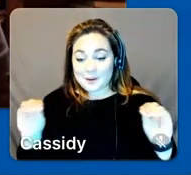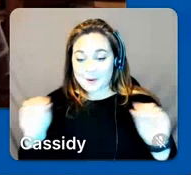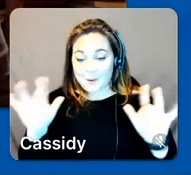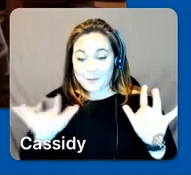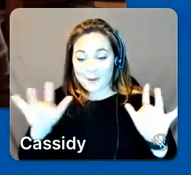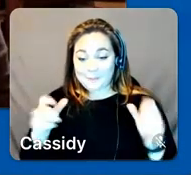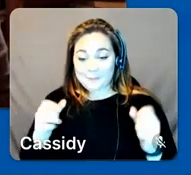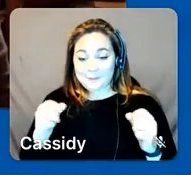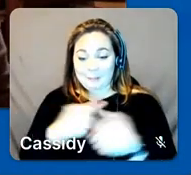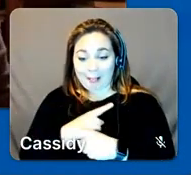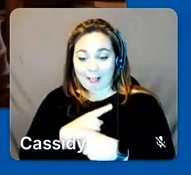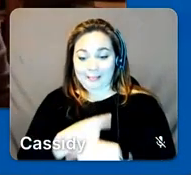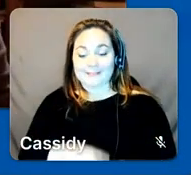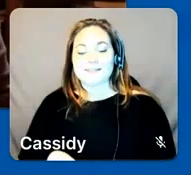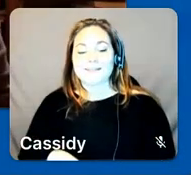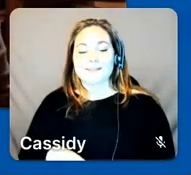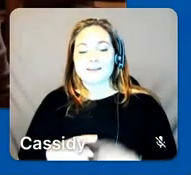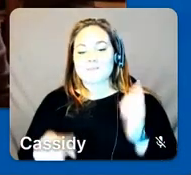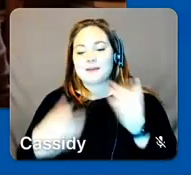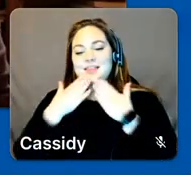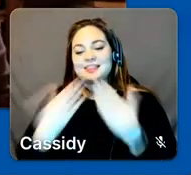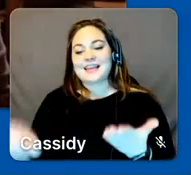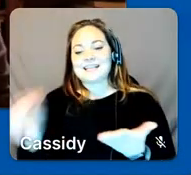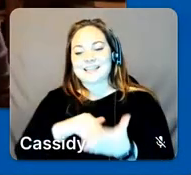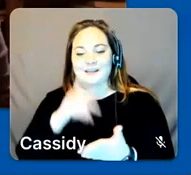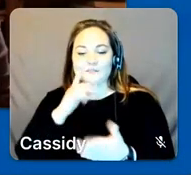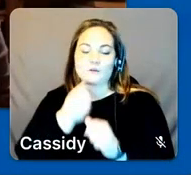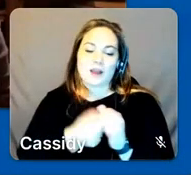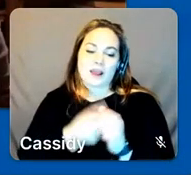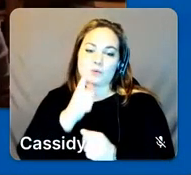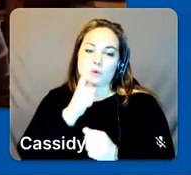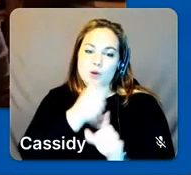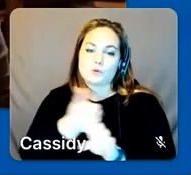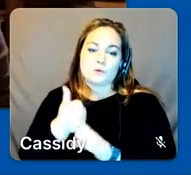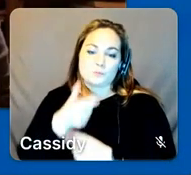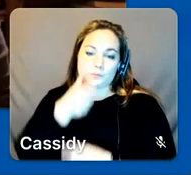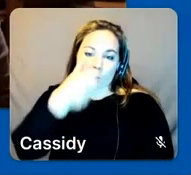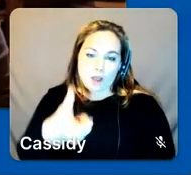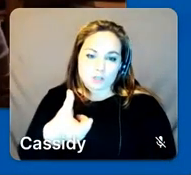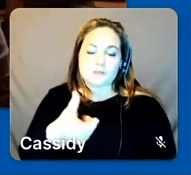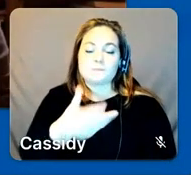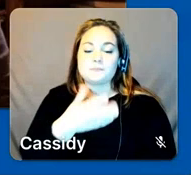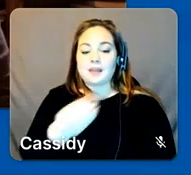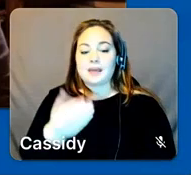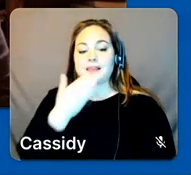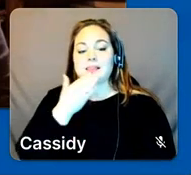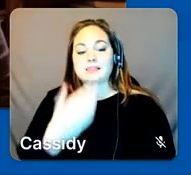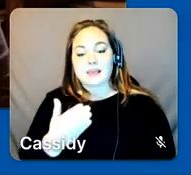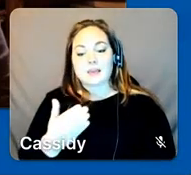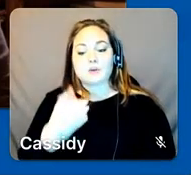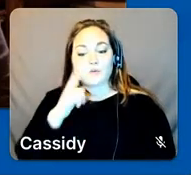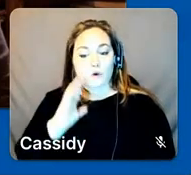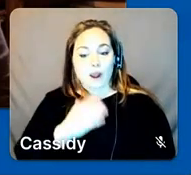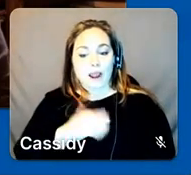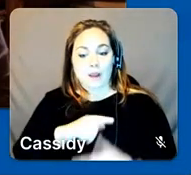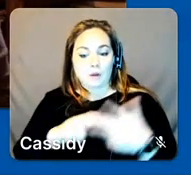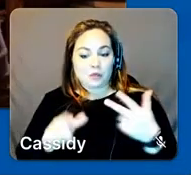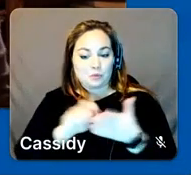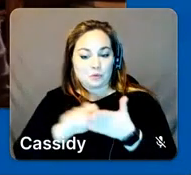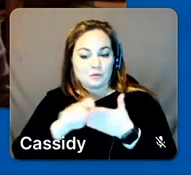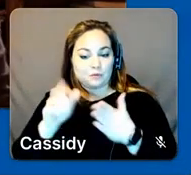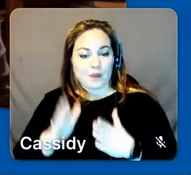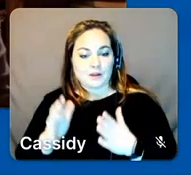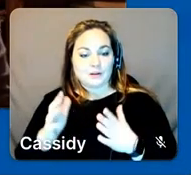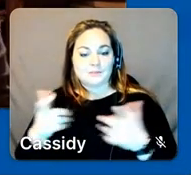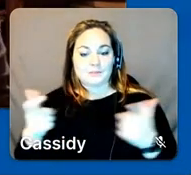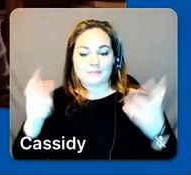glitches this next time. But thanks again to everybody that came to listen, and thanks very much to our 3 writers. Let's give them